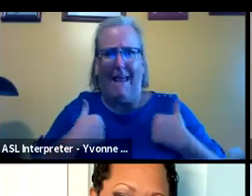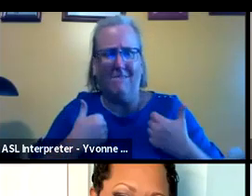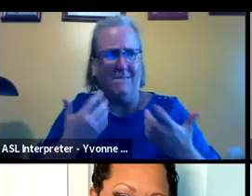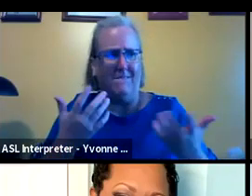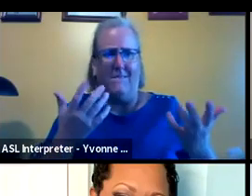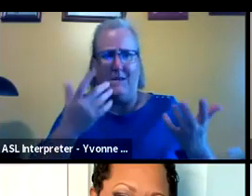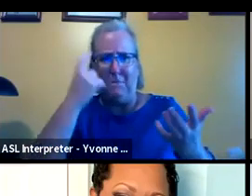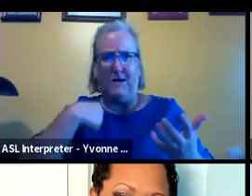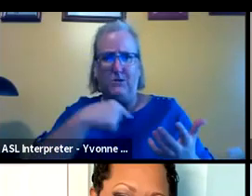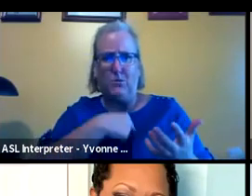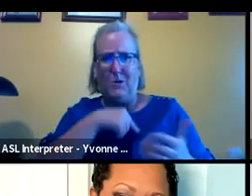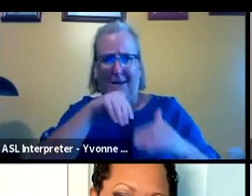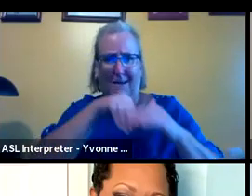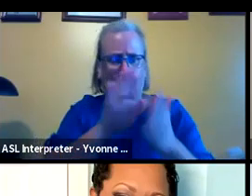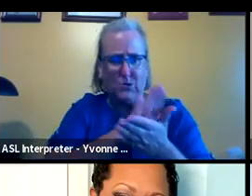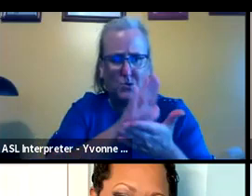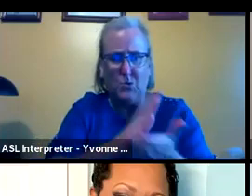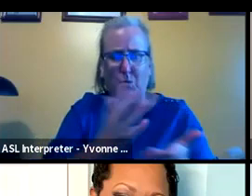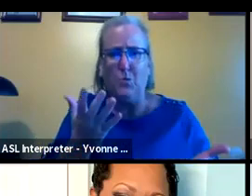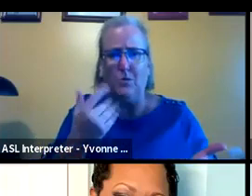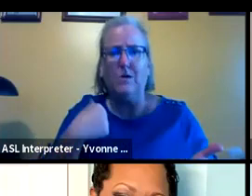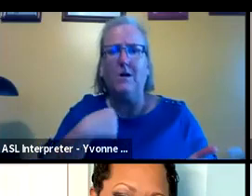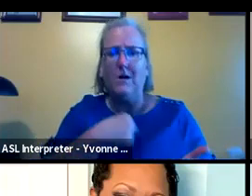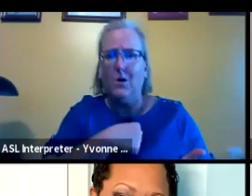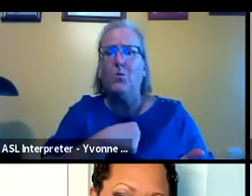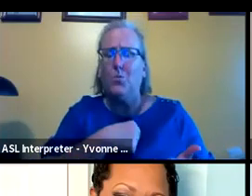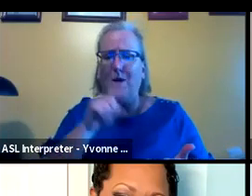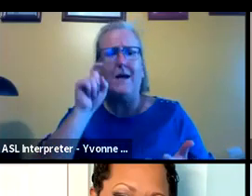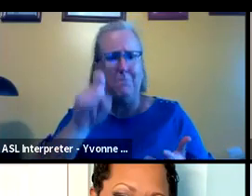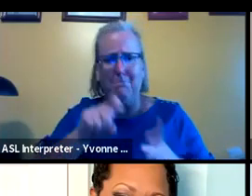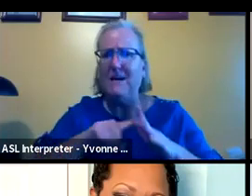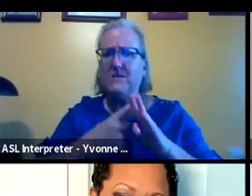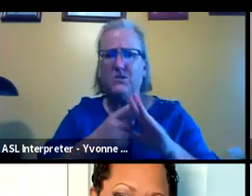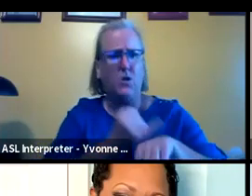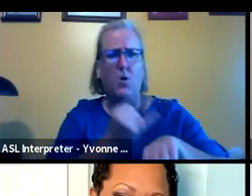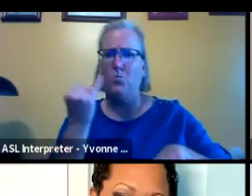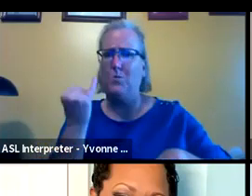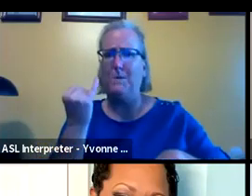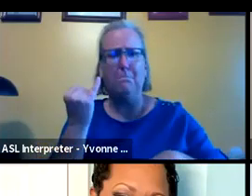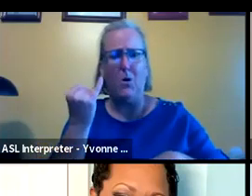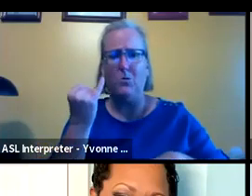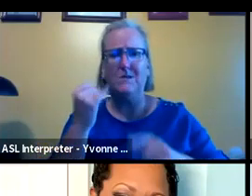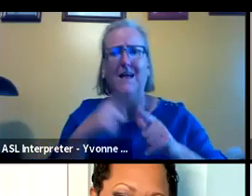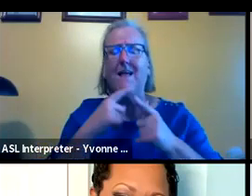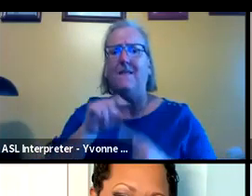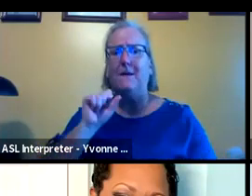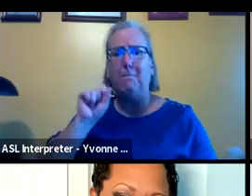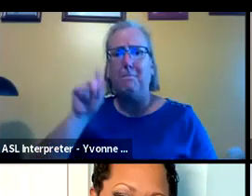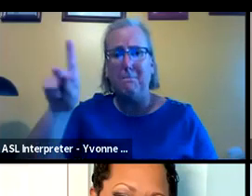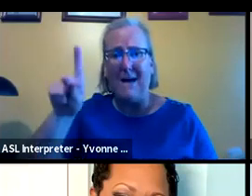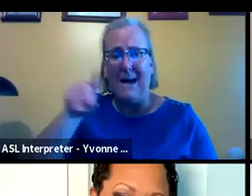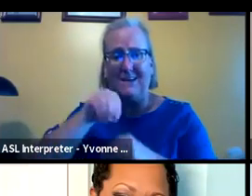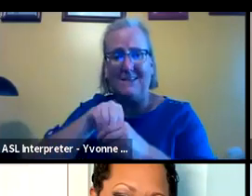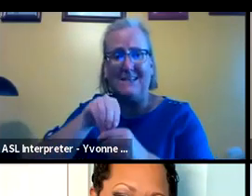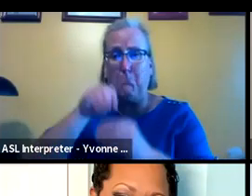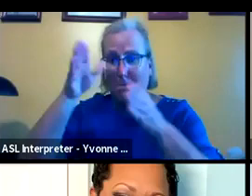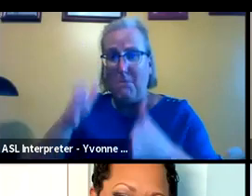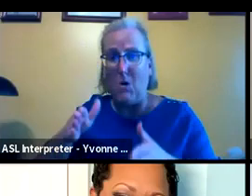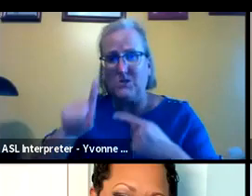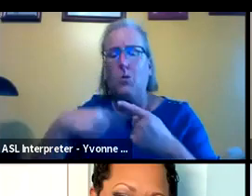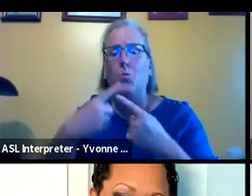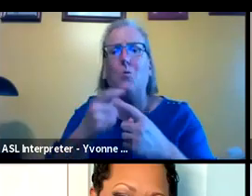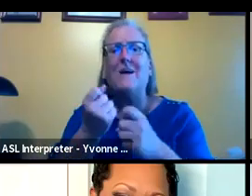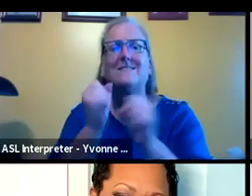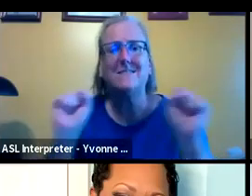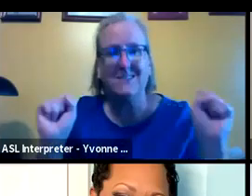with the world now. We must start remote and return in person only when it is safe.